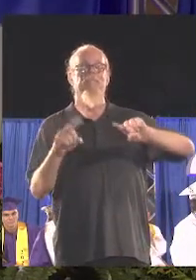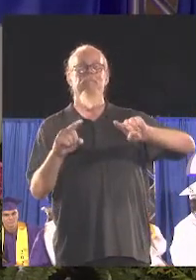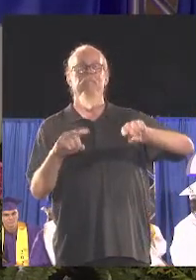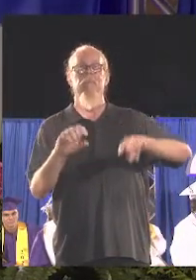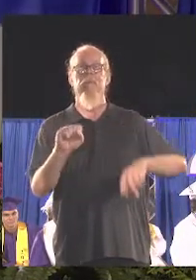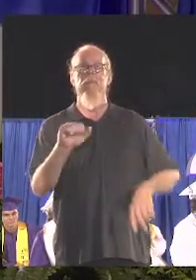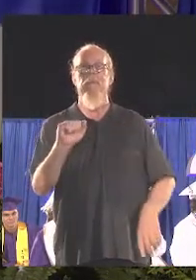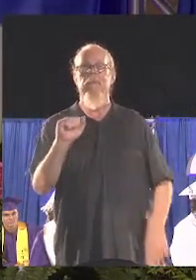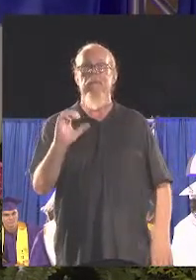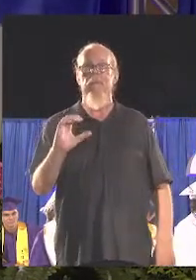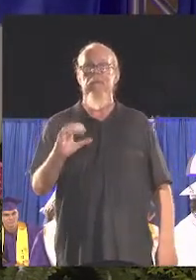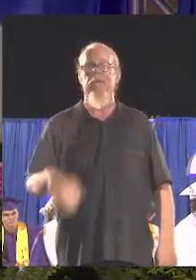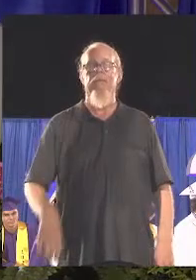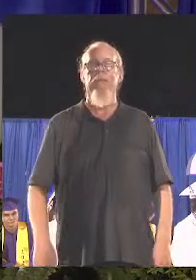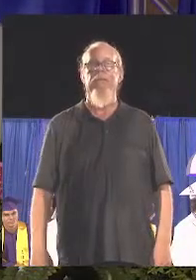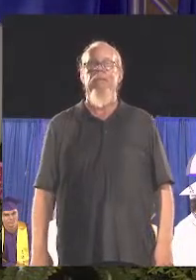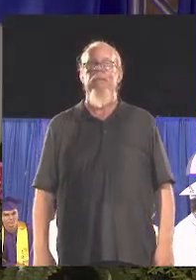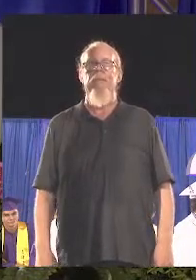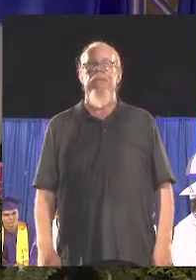Is it Elise?